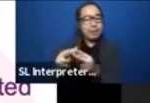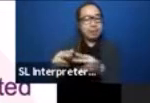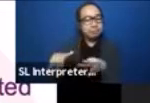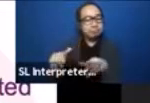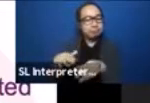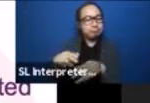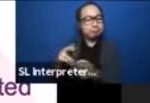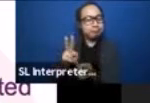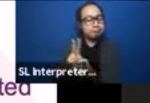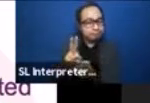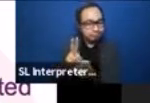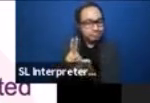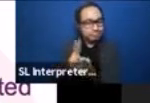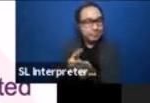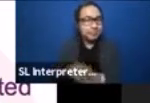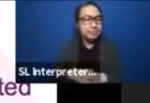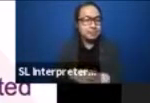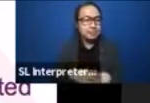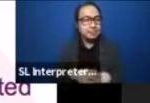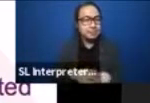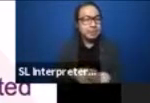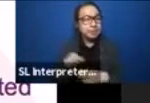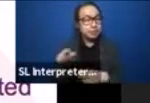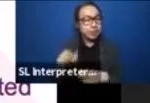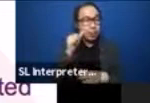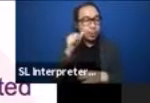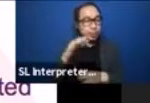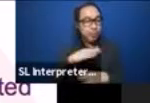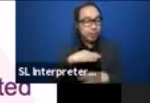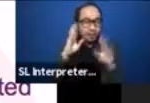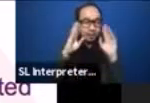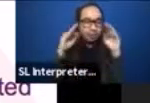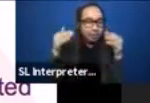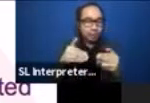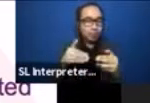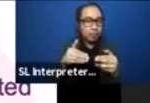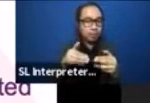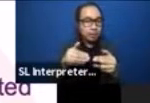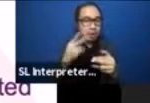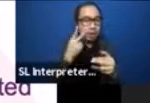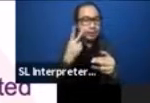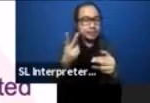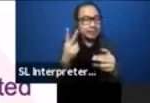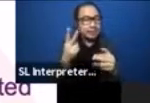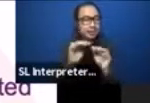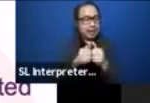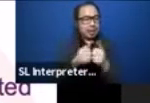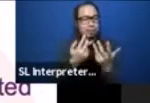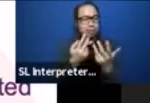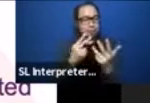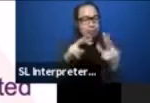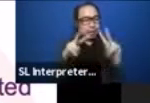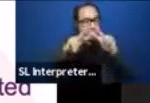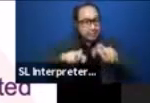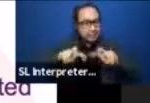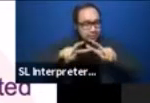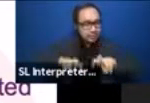Data on GBV experience of women working in the sex industrial studies are globally scarce.